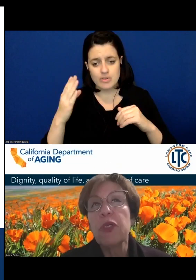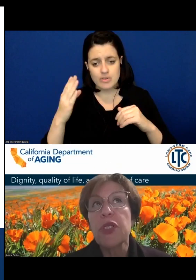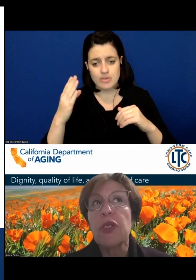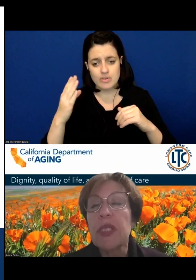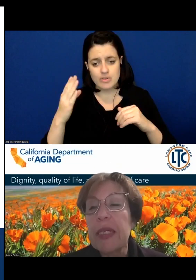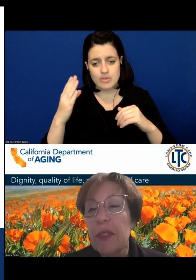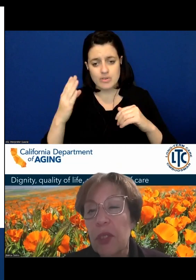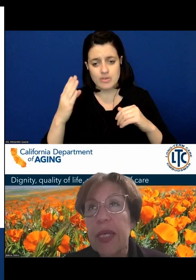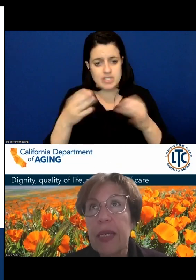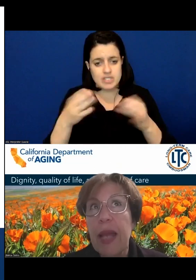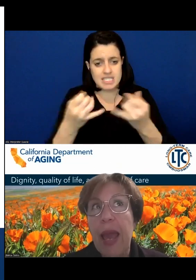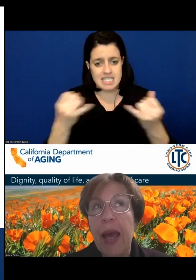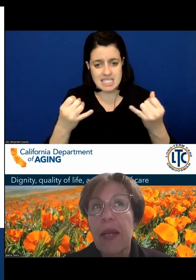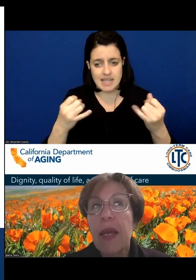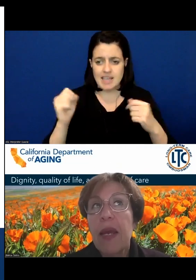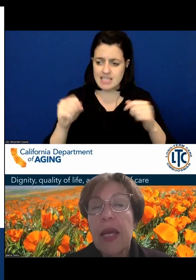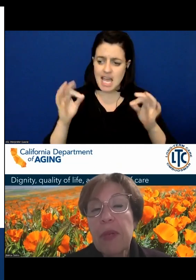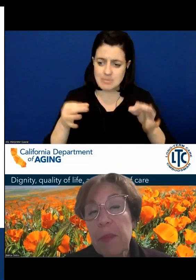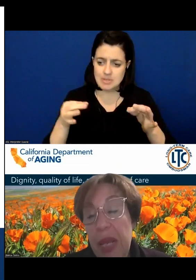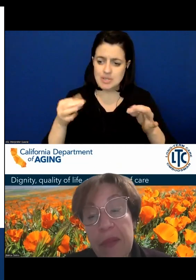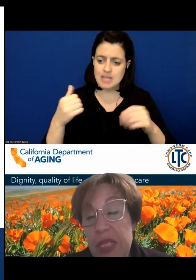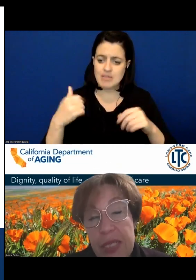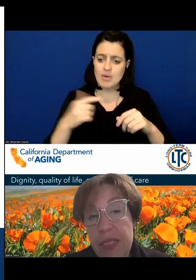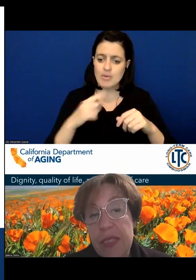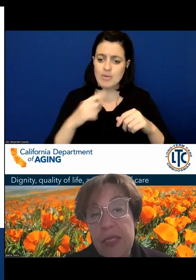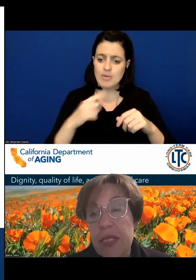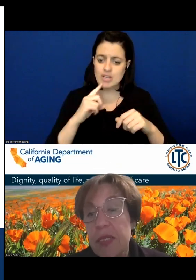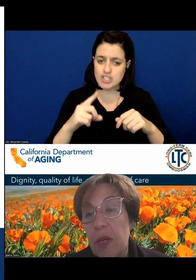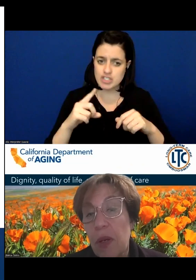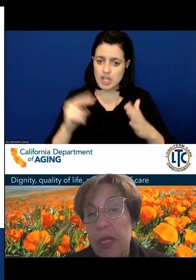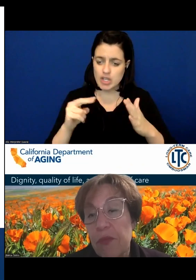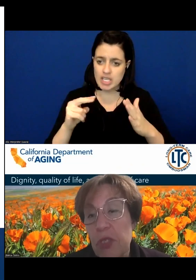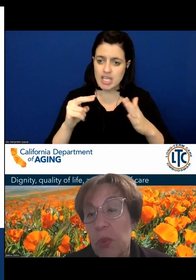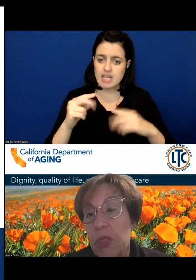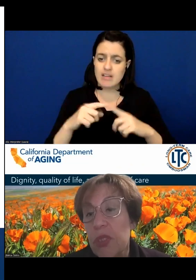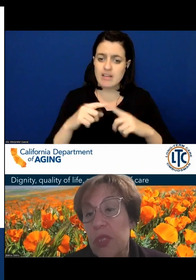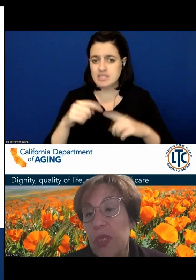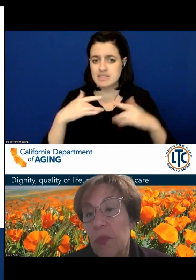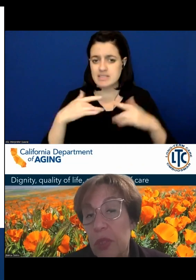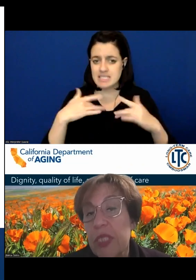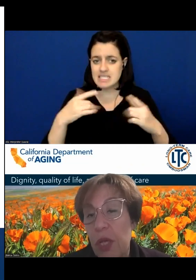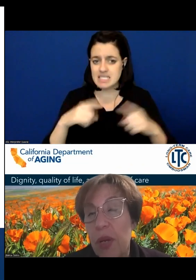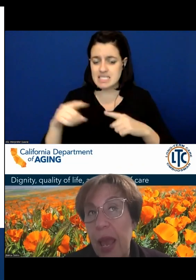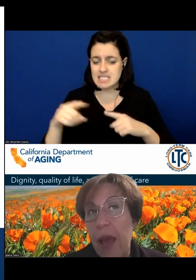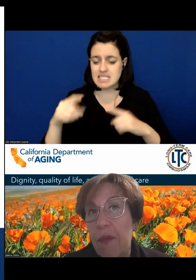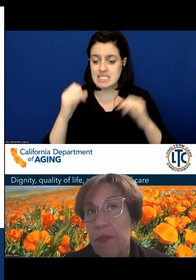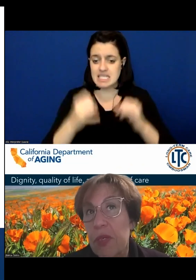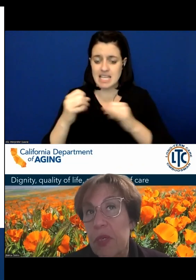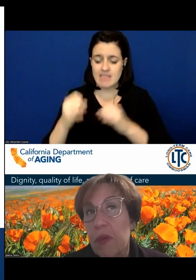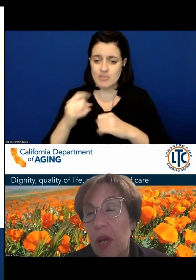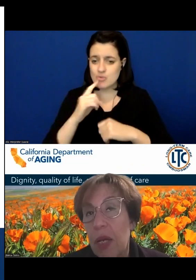absolutely, we're certainly looking at, in many of these instances, individuals really don't